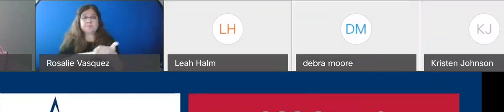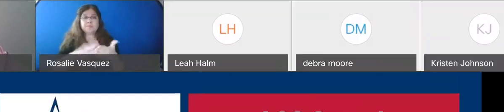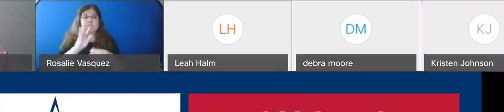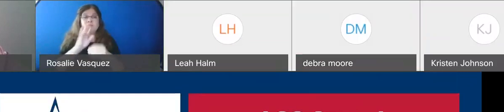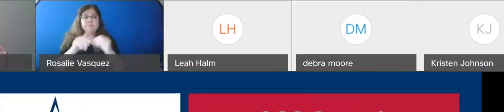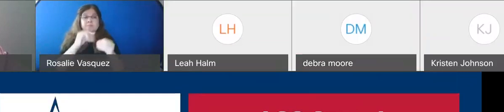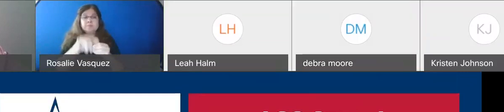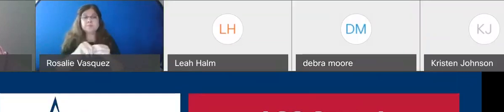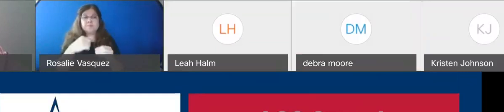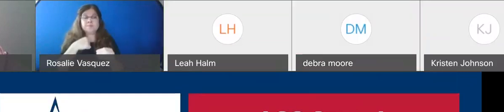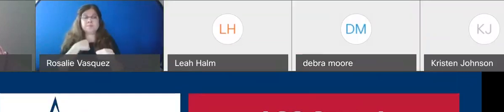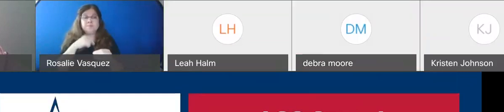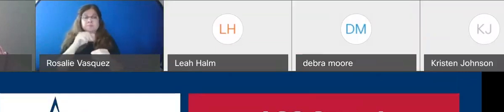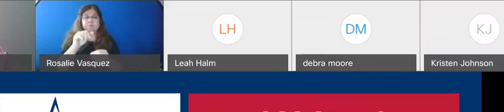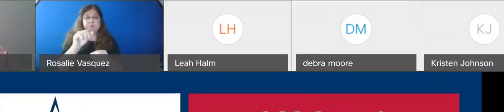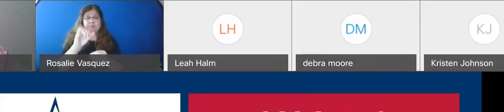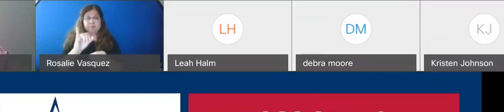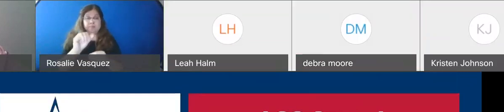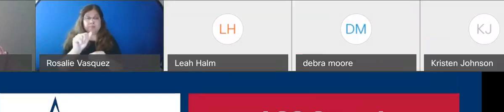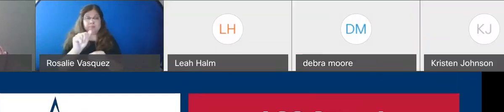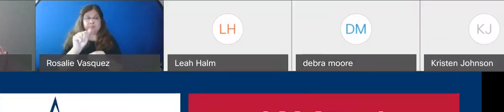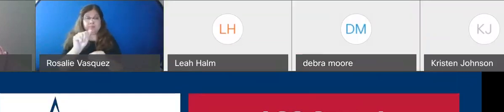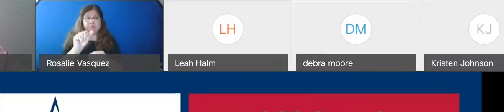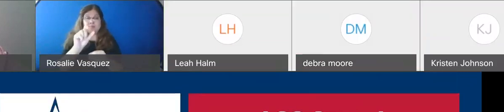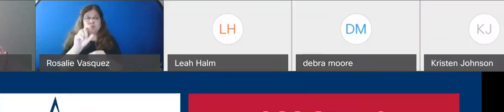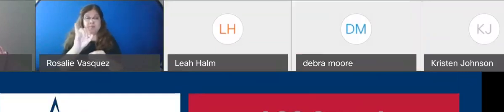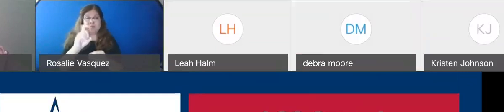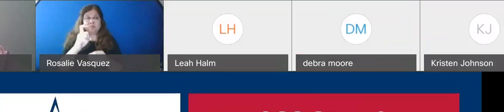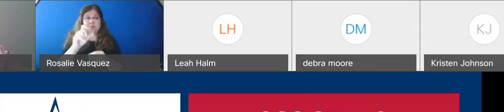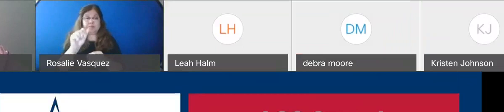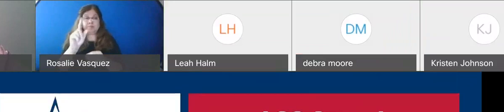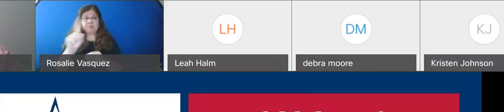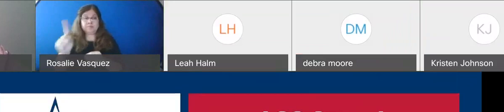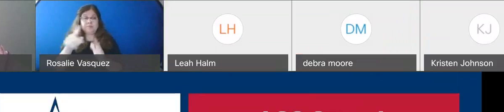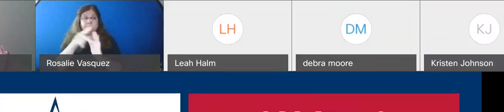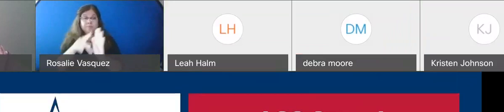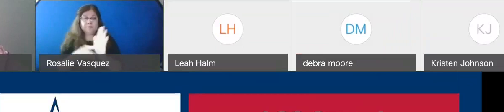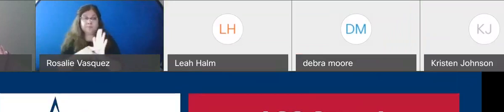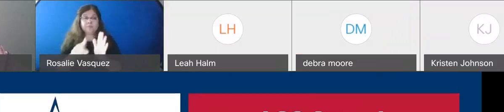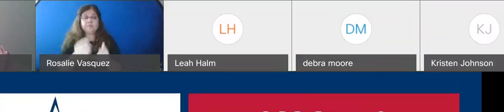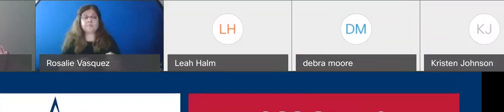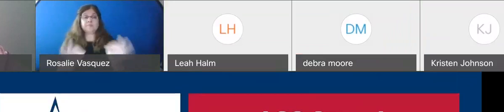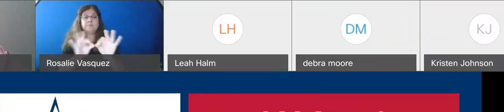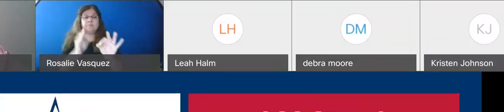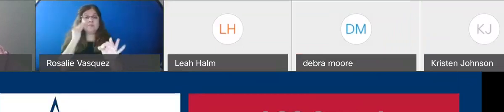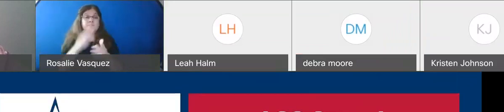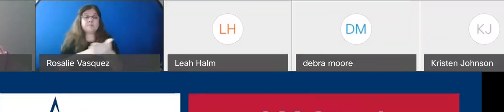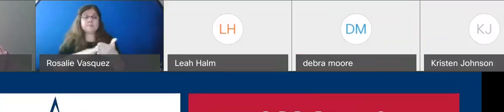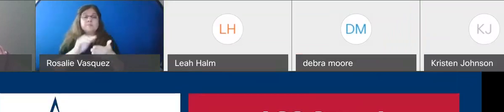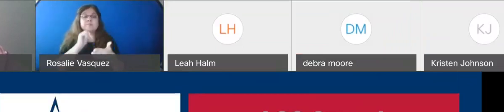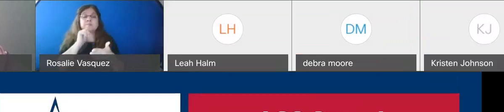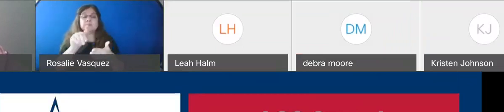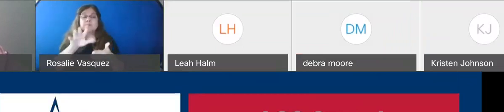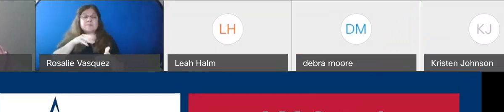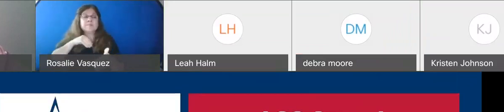in IXA11 policy, which is linked on the slide as well. And it is important to know that the college does not